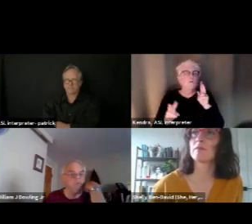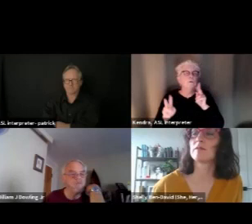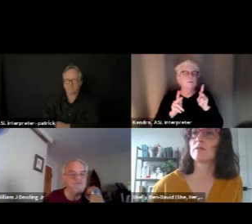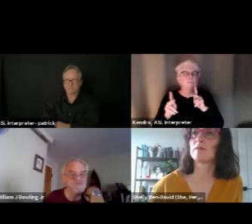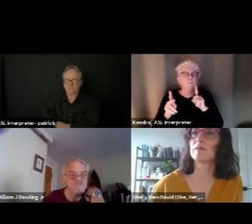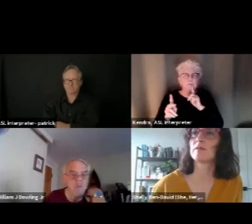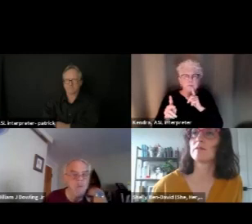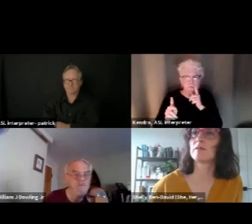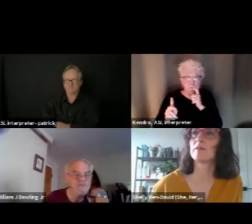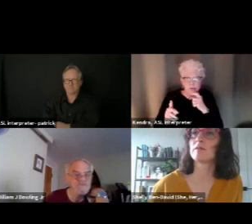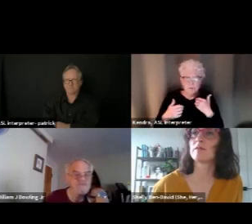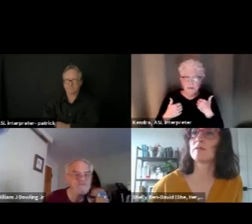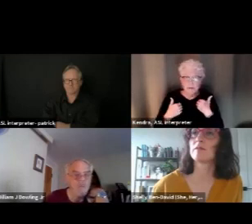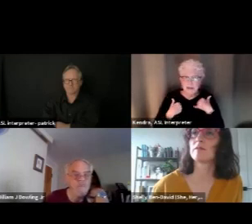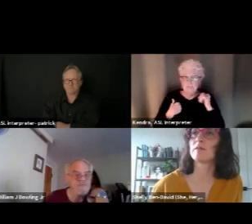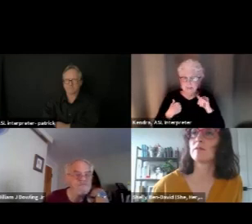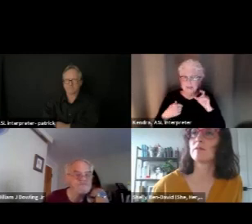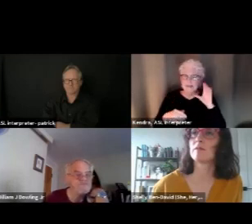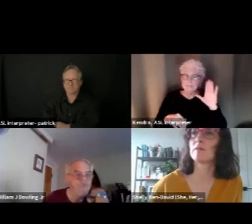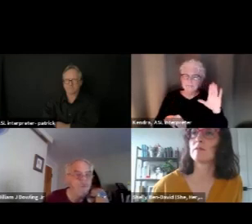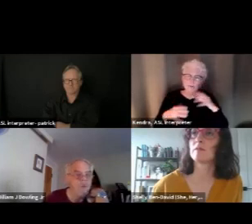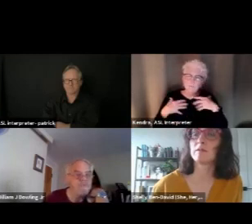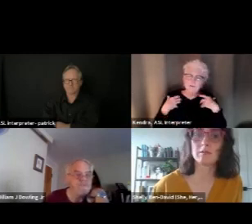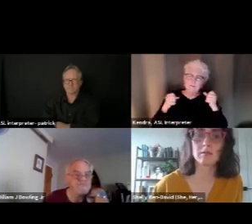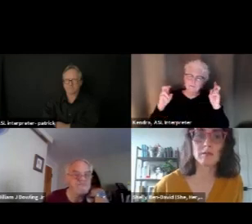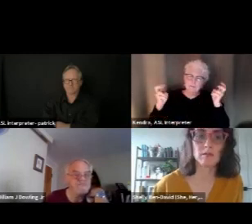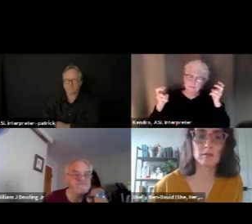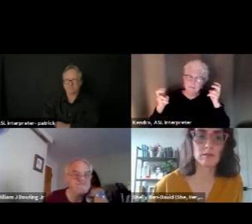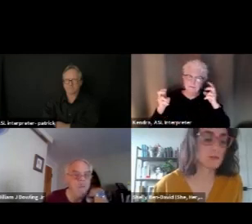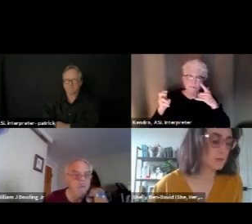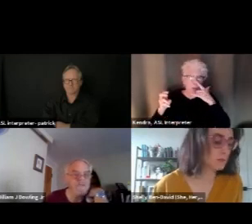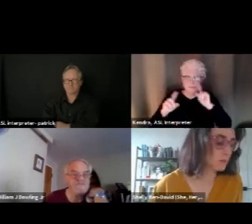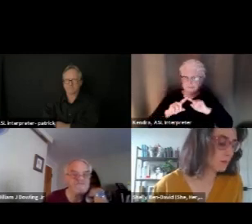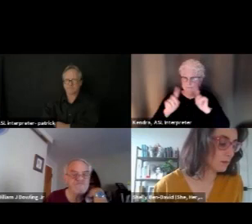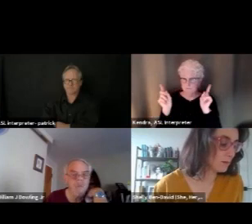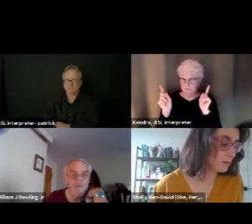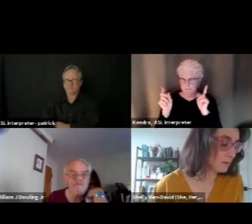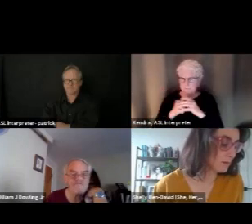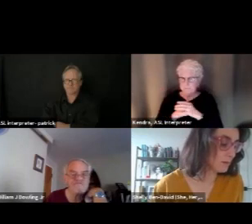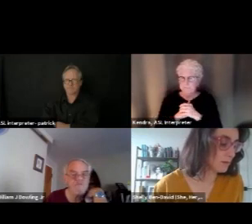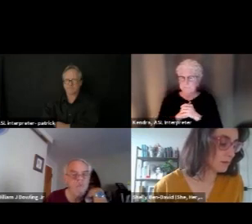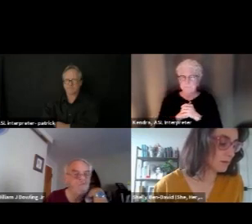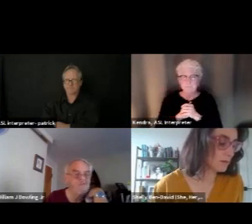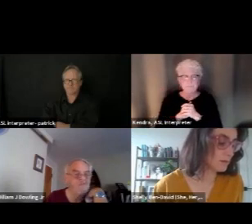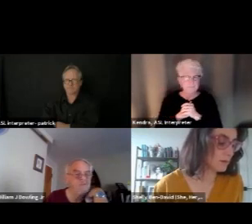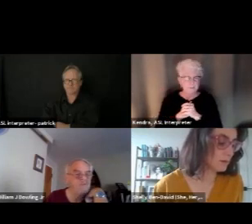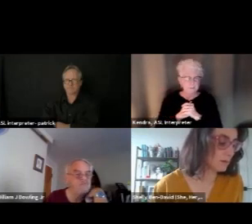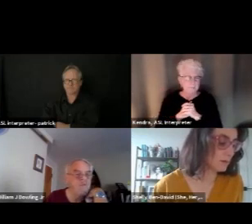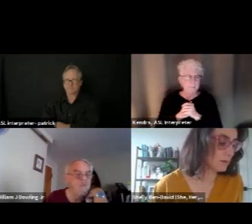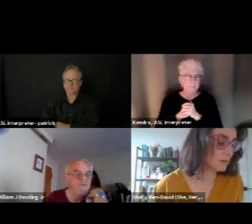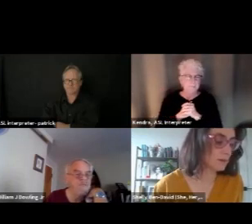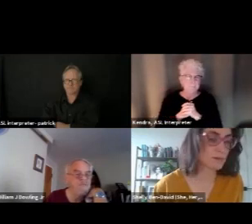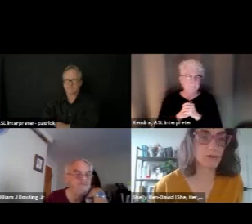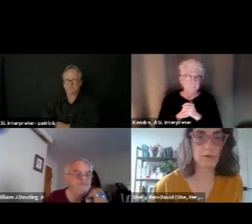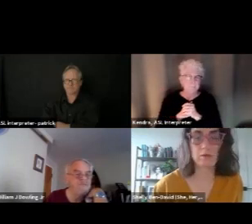of recovery might be more appropriate. So being in recovery. So, and that being in recovery kind of